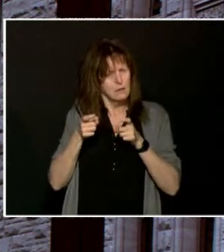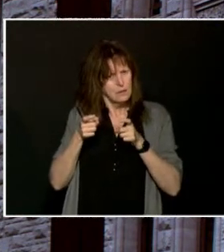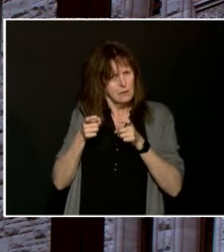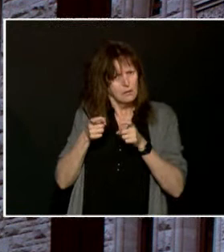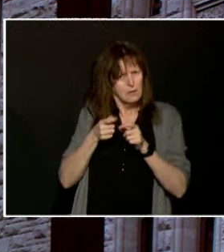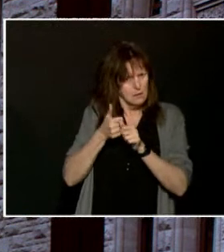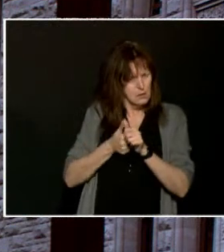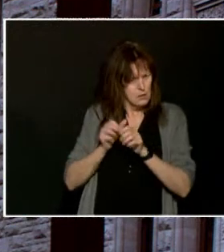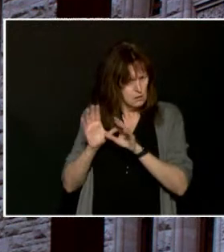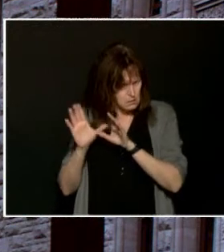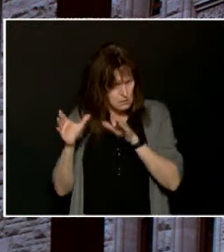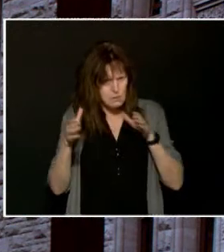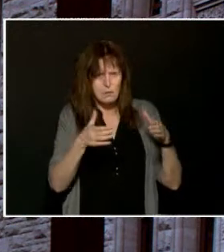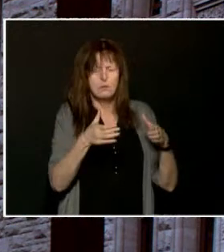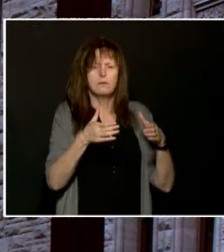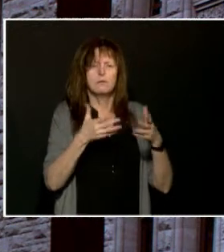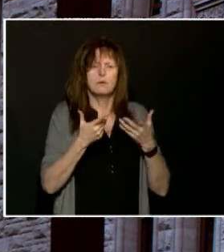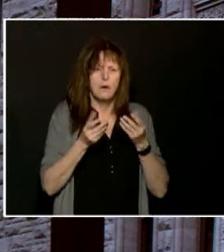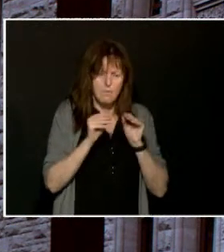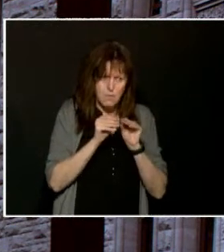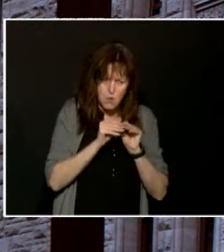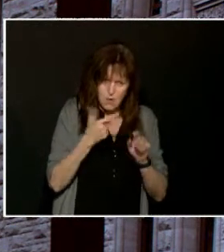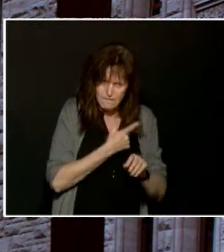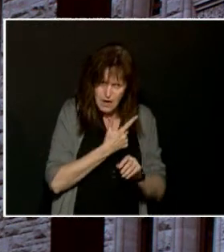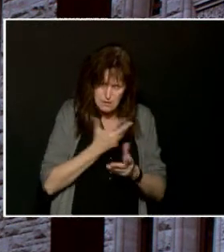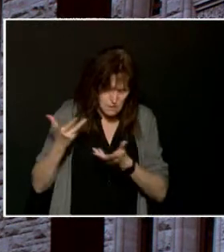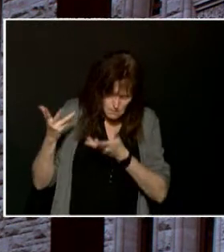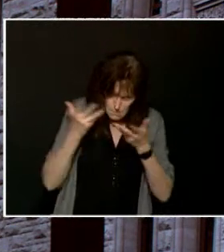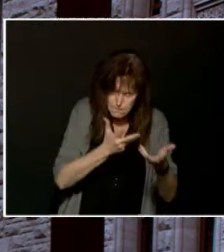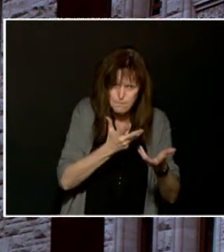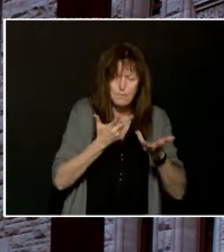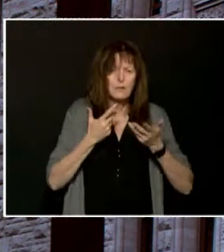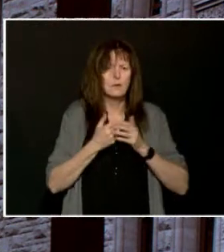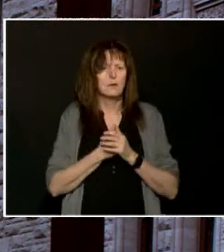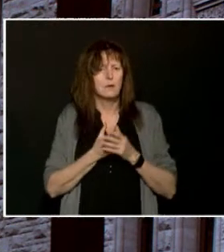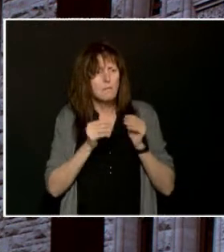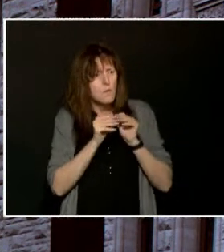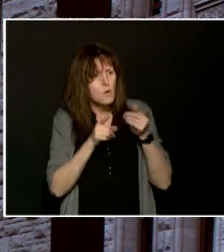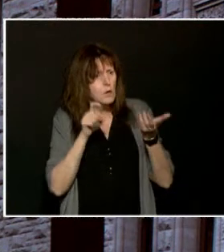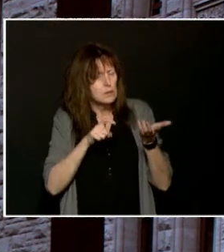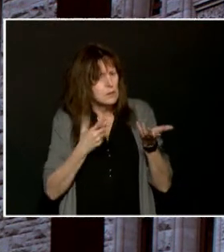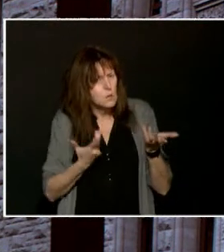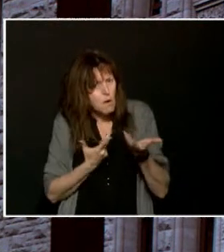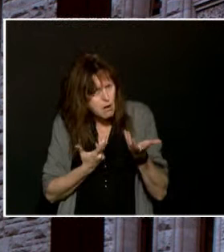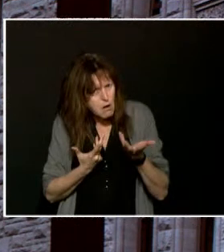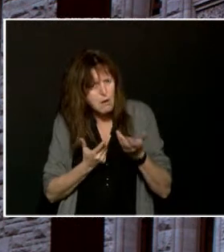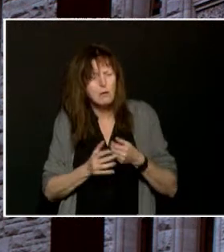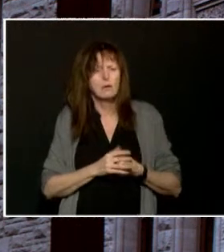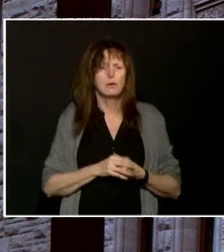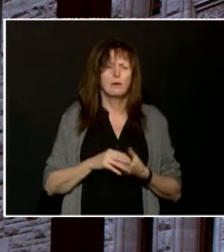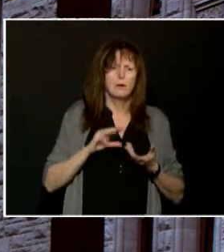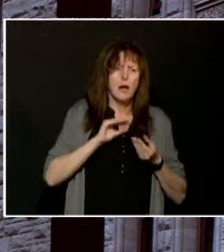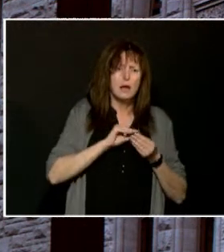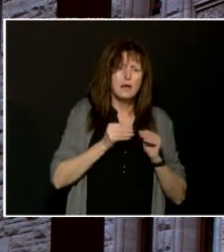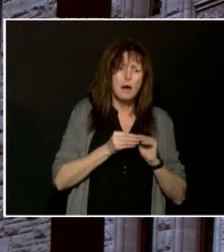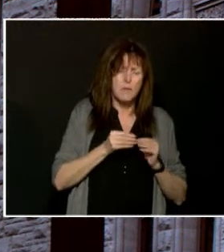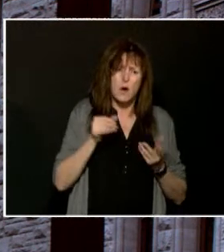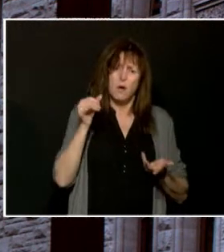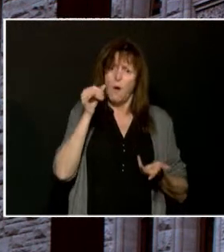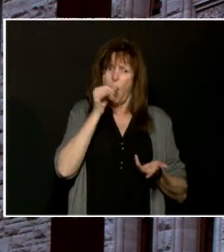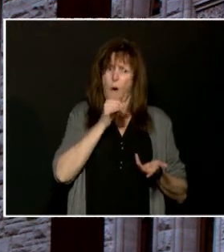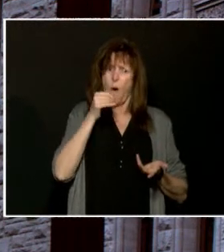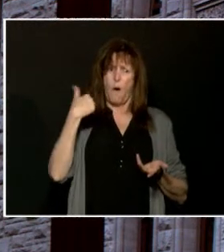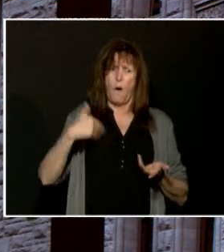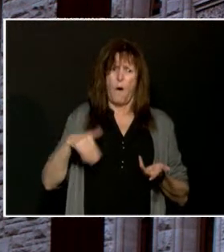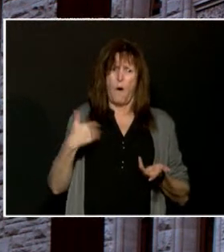in that, and asking what other things we can do, as while they're not huge numbers that would put them up to that rate anywhere near Toronto and Peel,